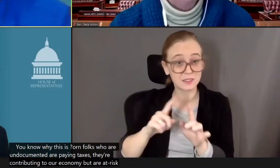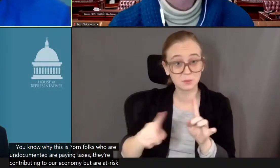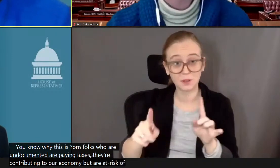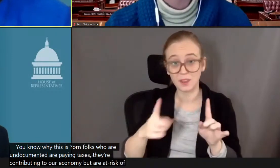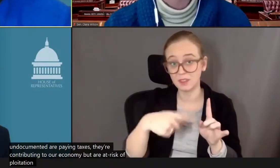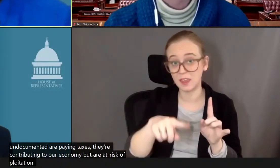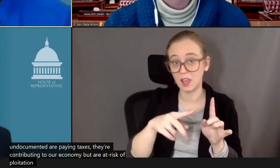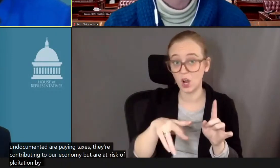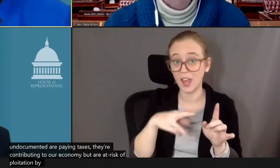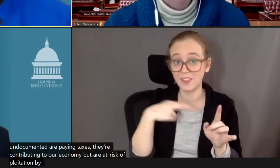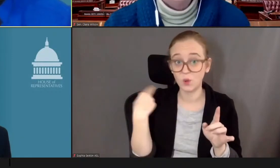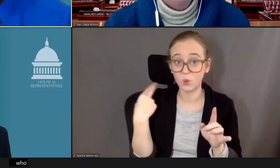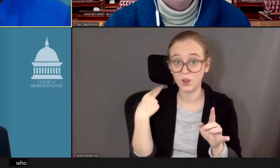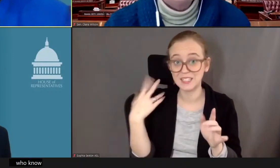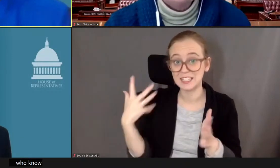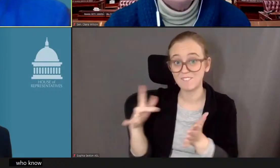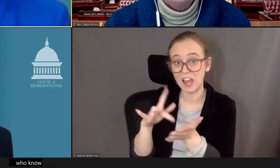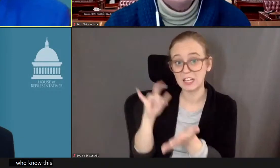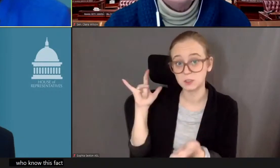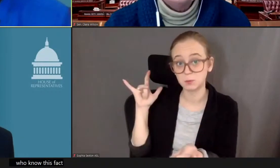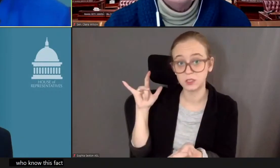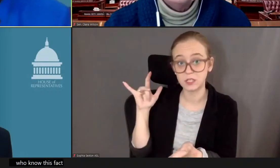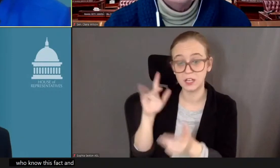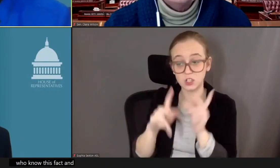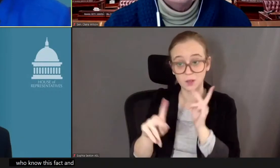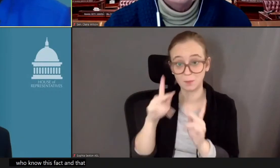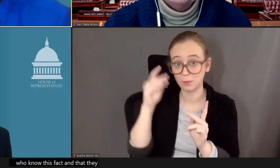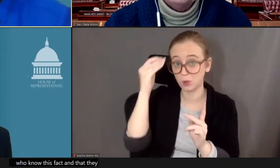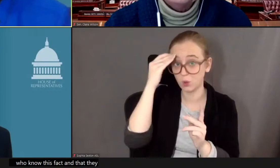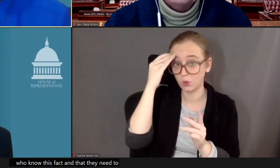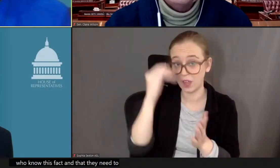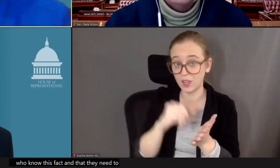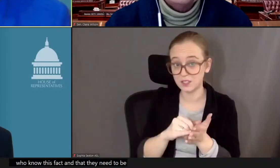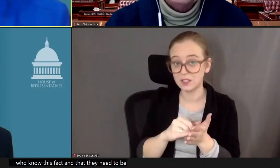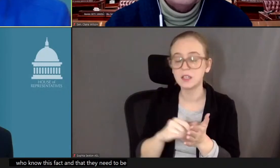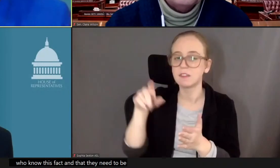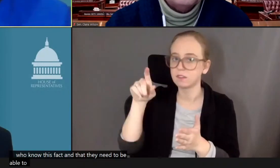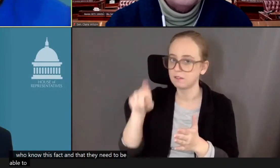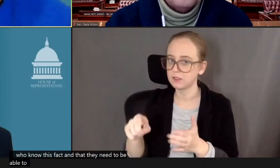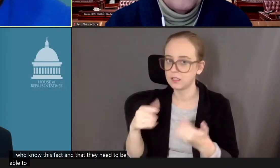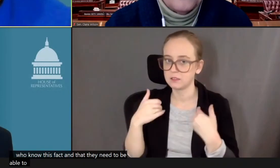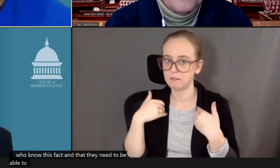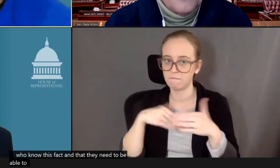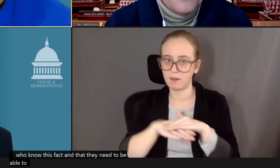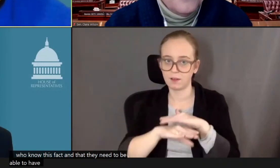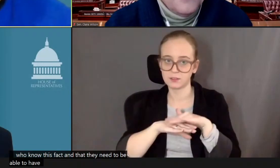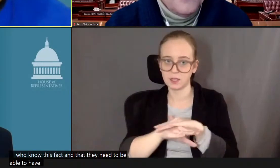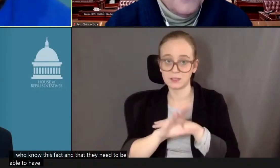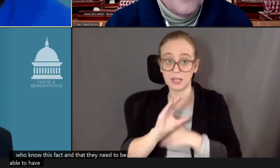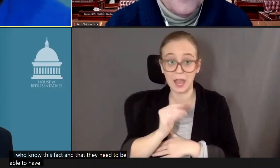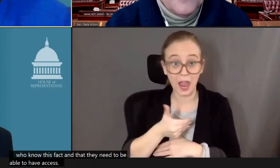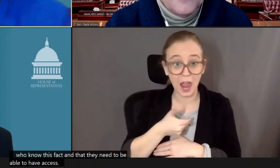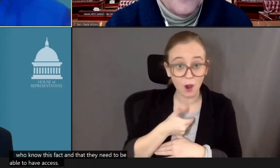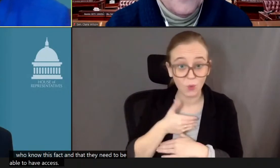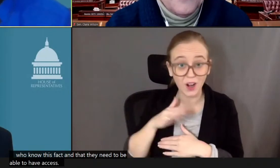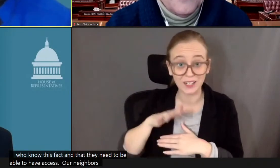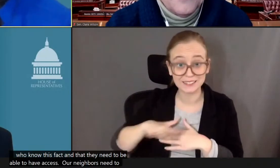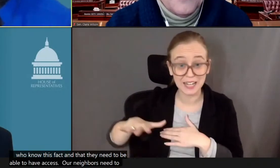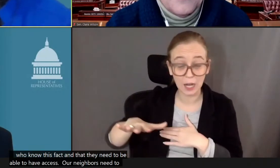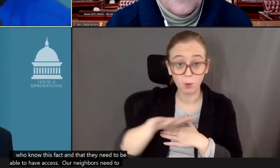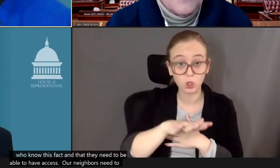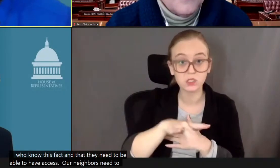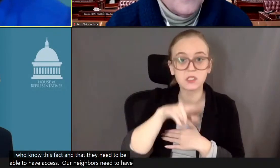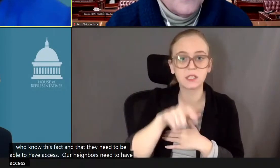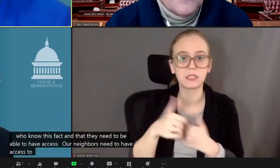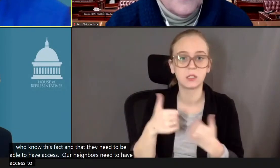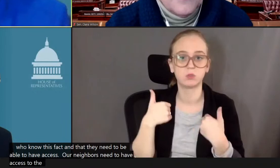fact, and that they need to be able to have access. Our neighbors need to have access to the